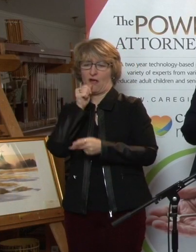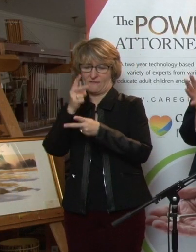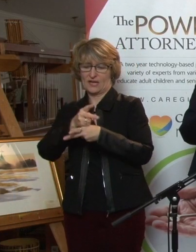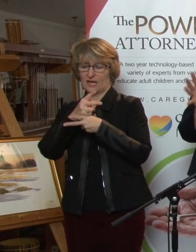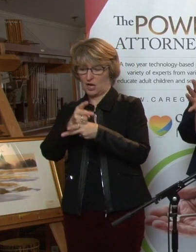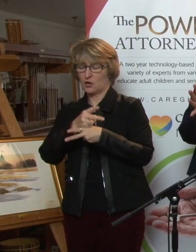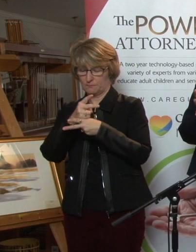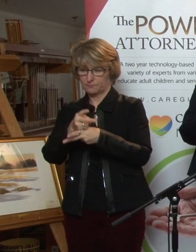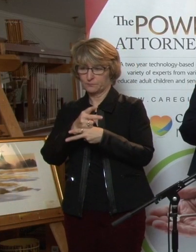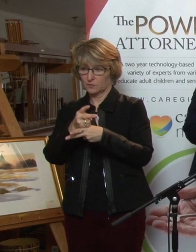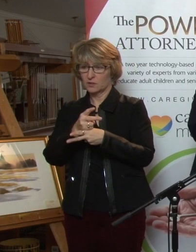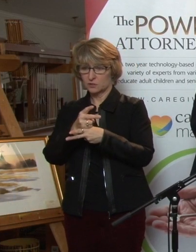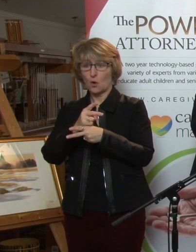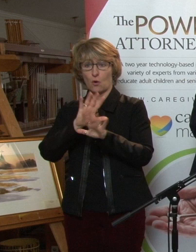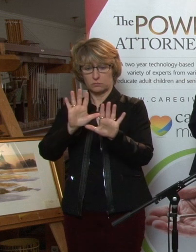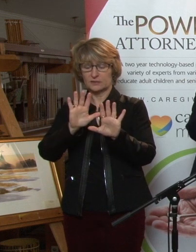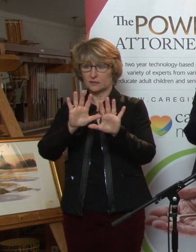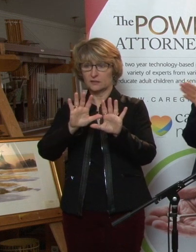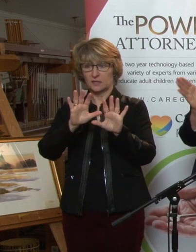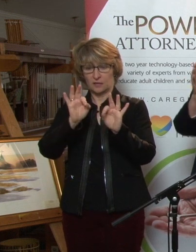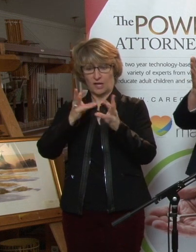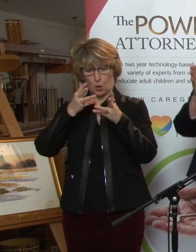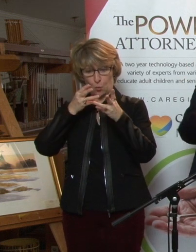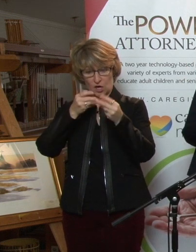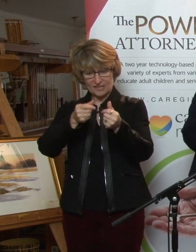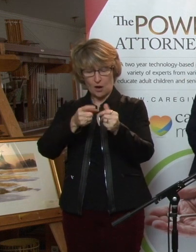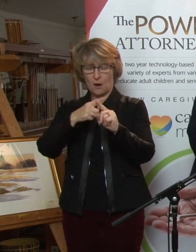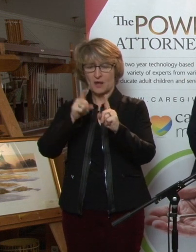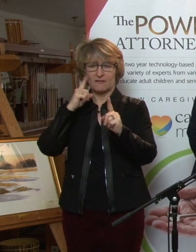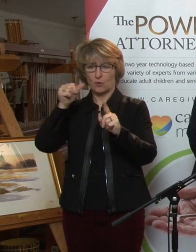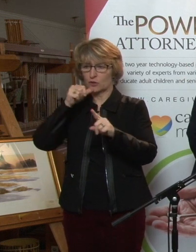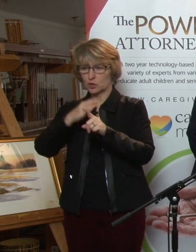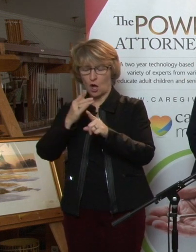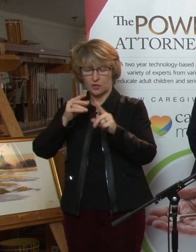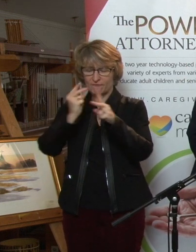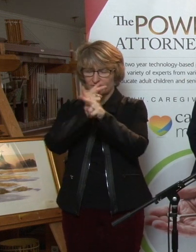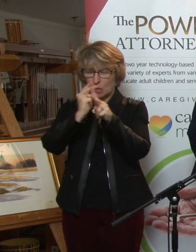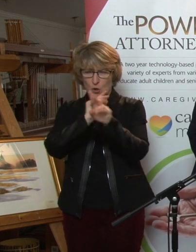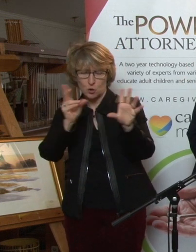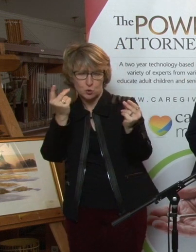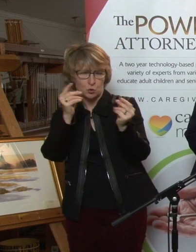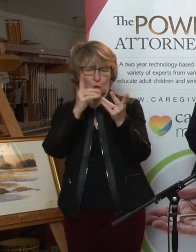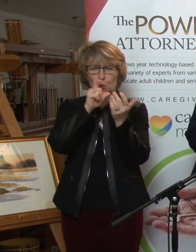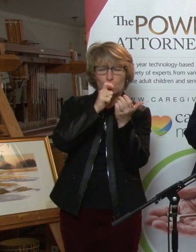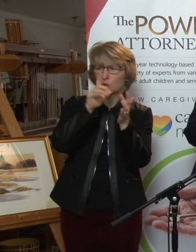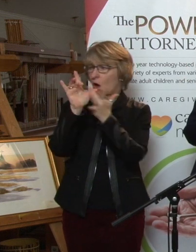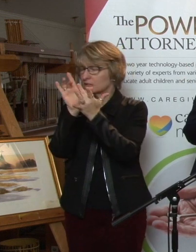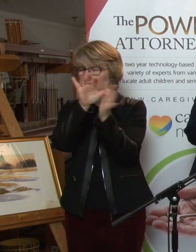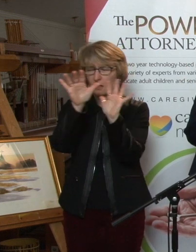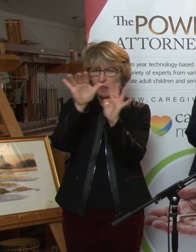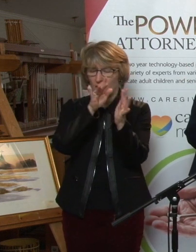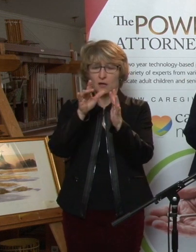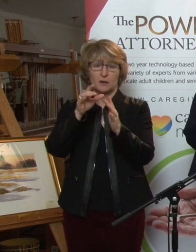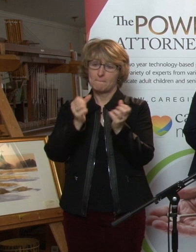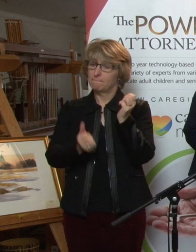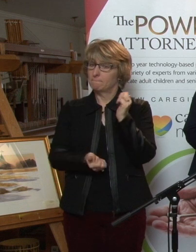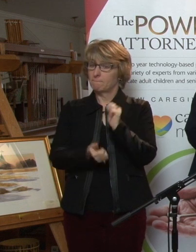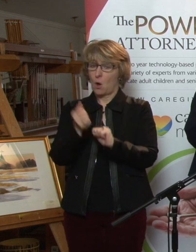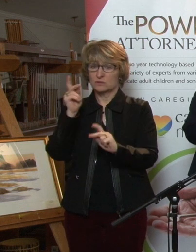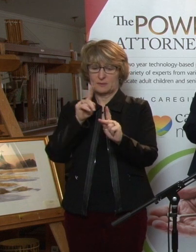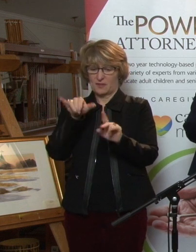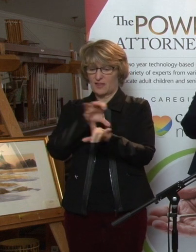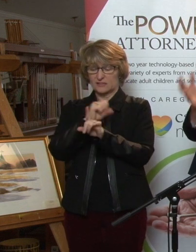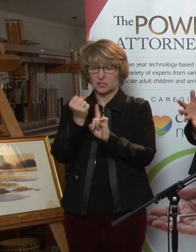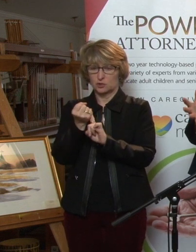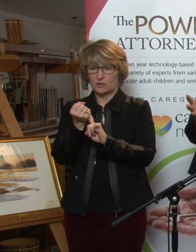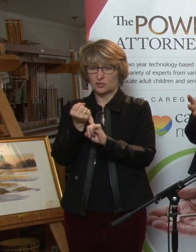all in all, it worked out, but trying to get through the maze was really difficult to do. What do you do? Because most people in this situation, she would